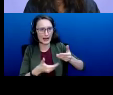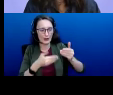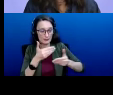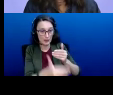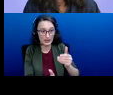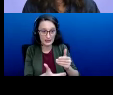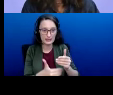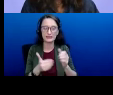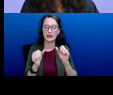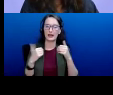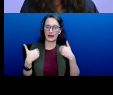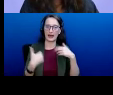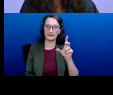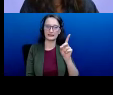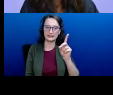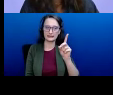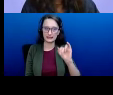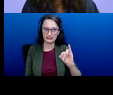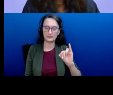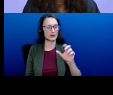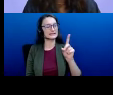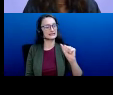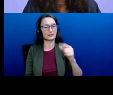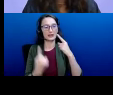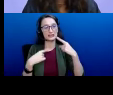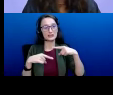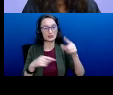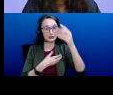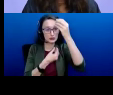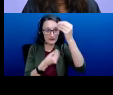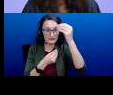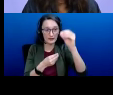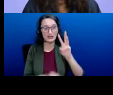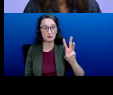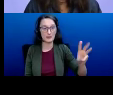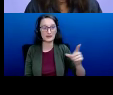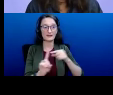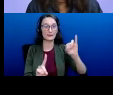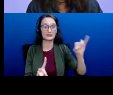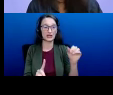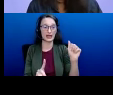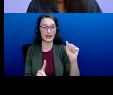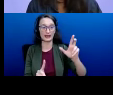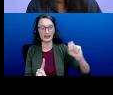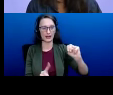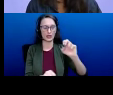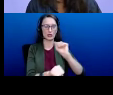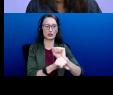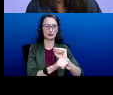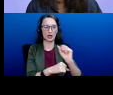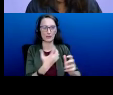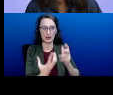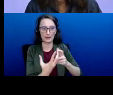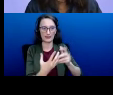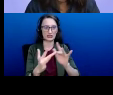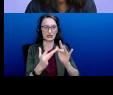disclosure information site from the Job Accommodation Network, or JAN, on when and how to disclose AT needs